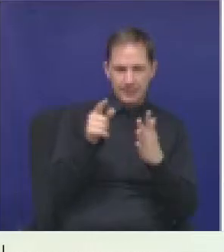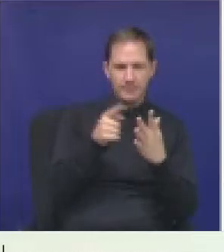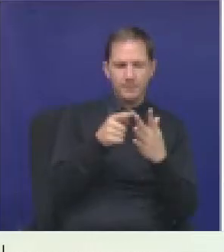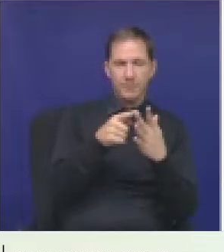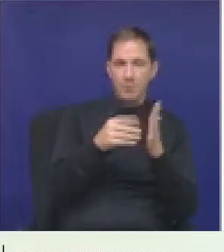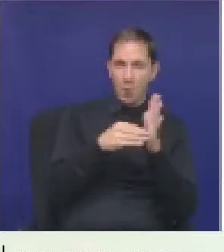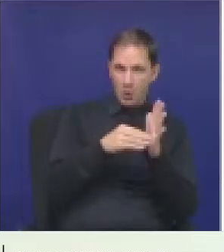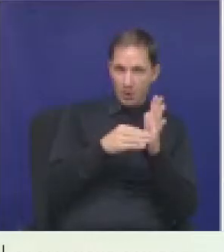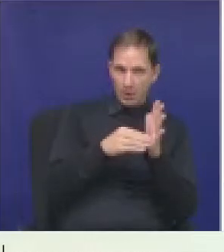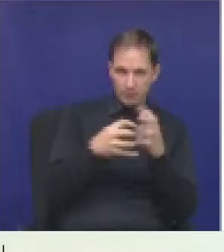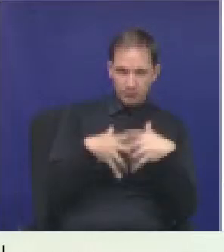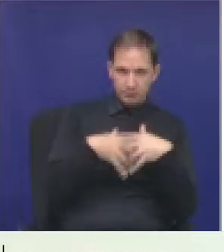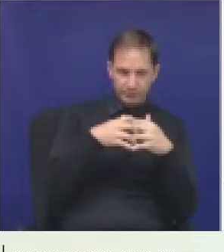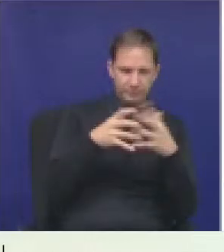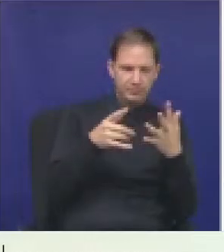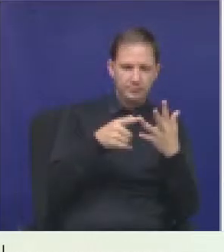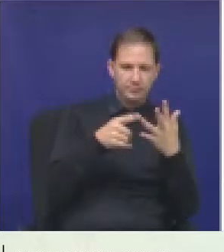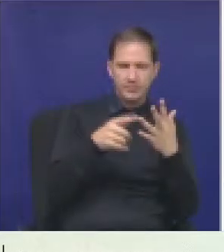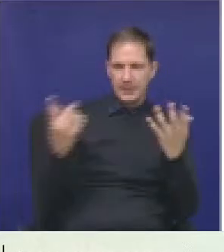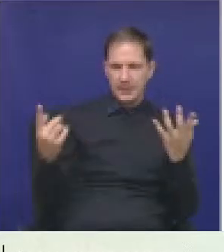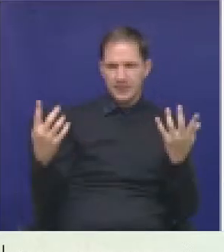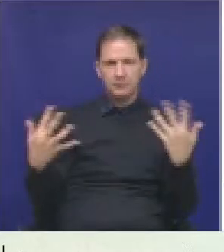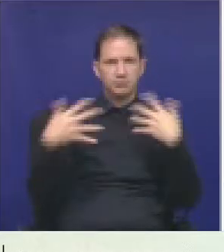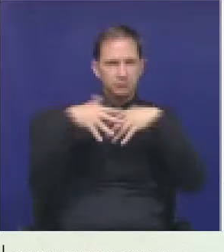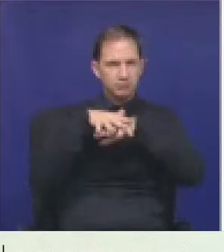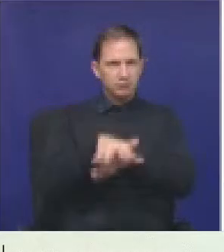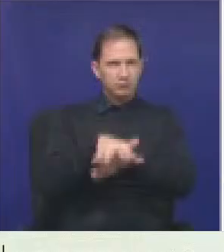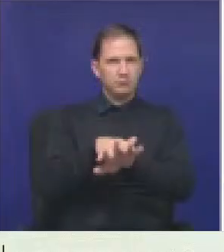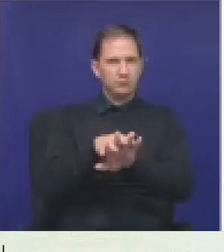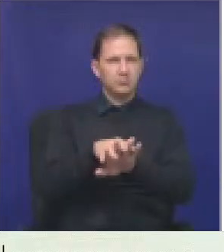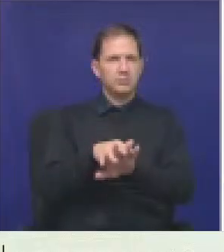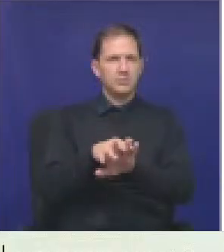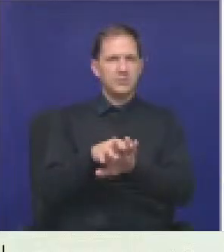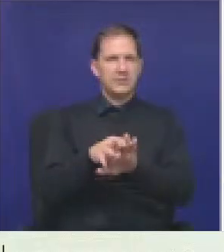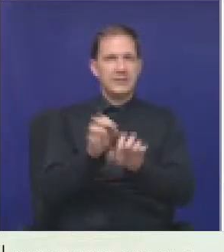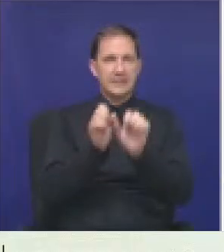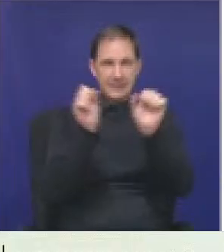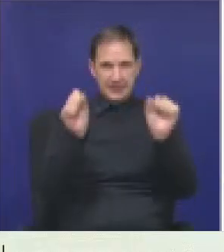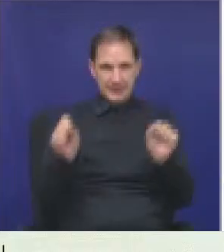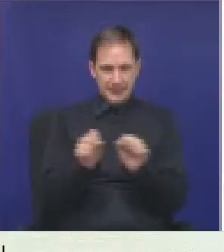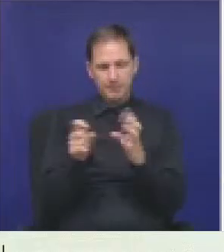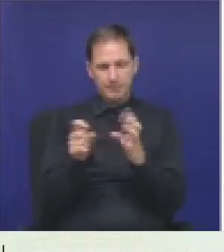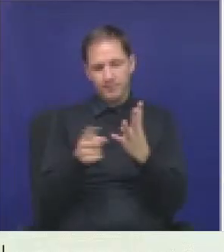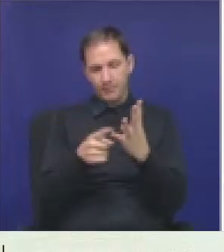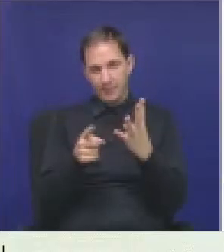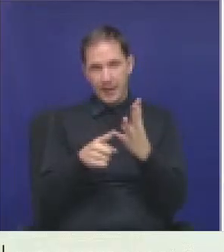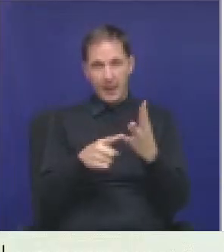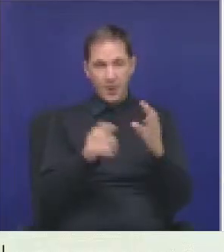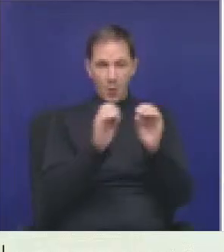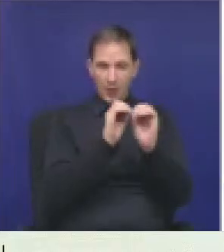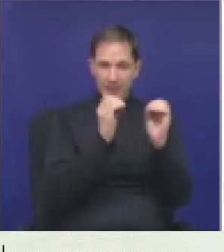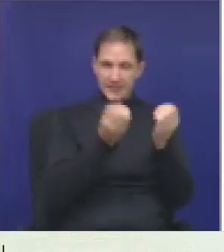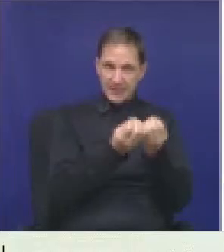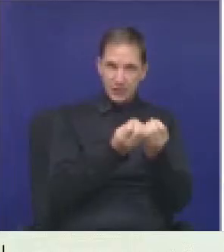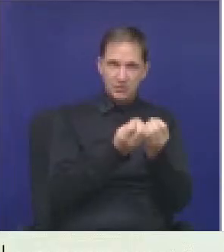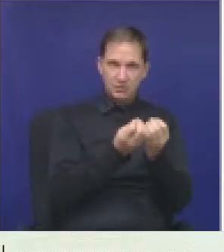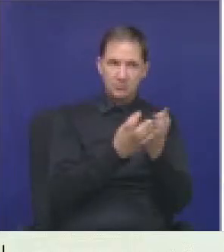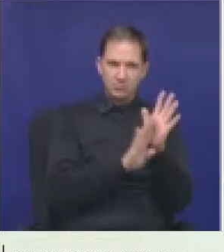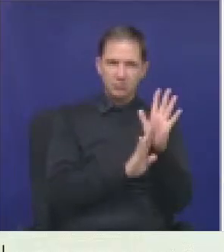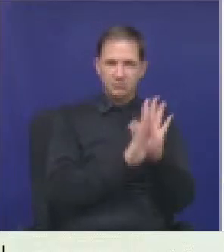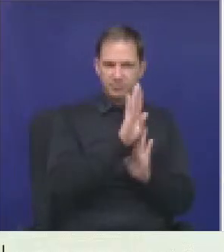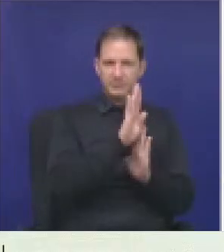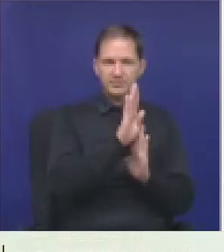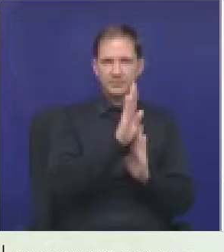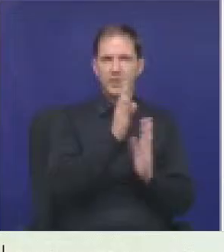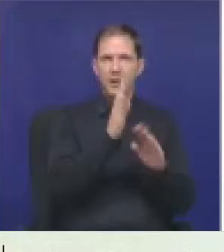building an interconnected statistical system, and lastly, transforming the capability of the organization. As already